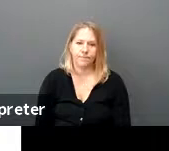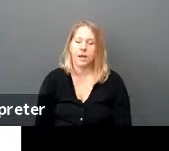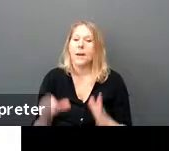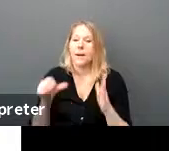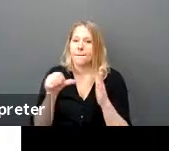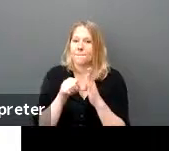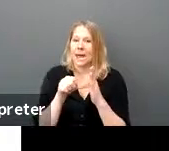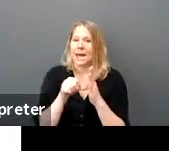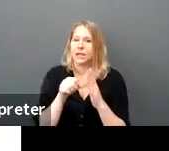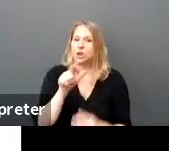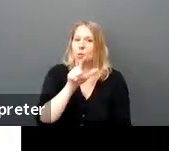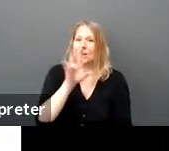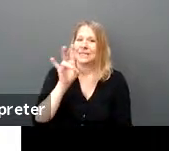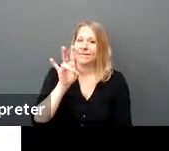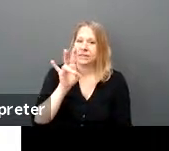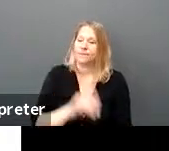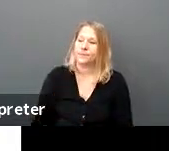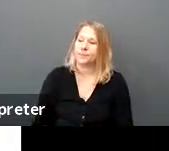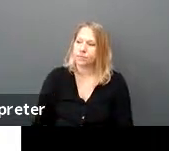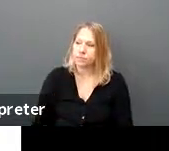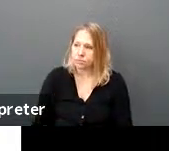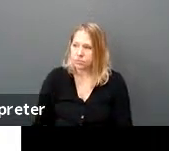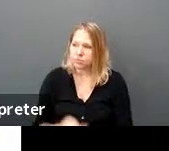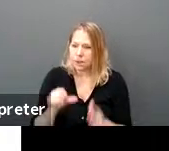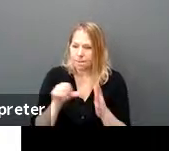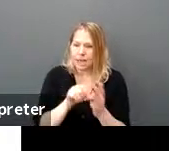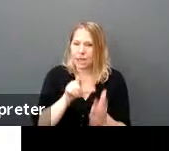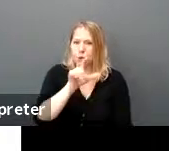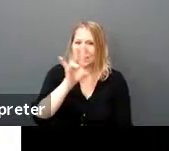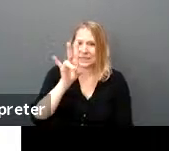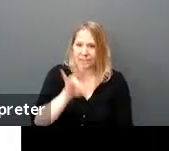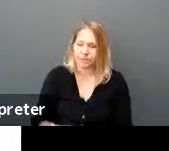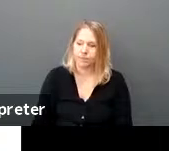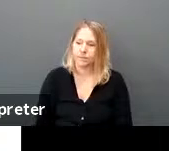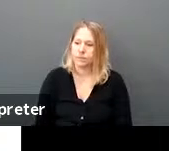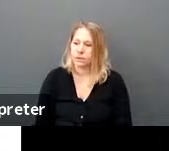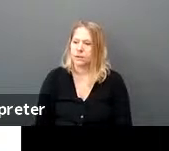And then page 27. Page 27.